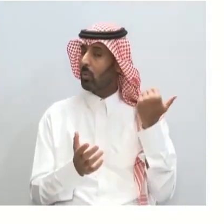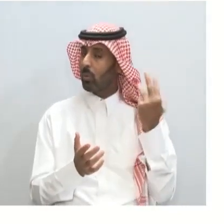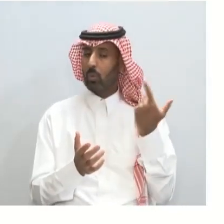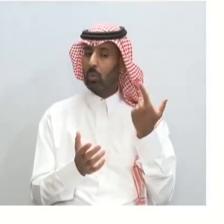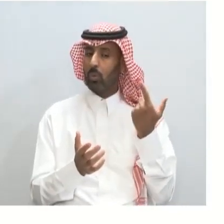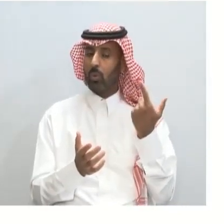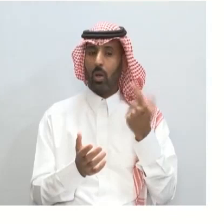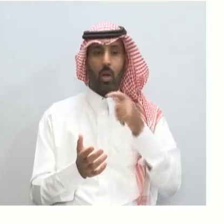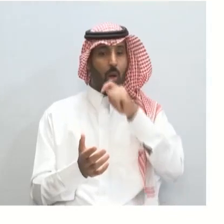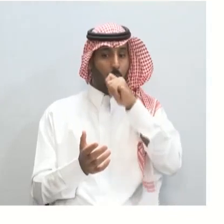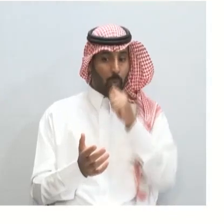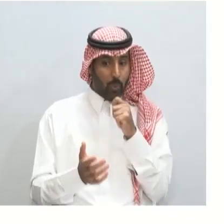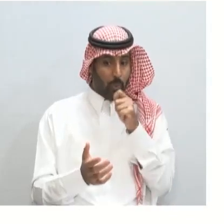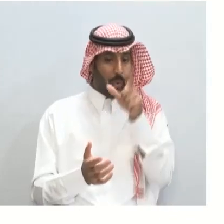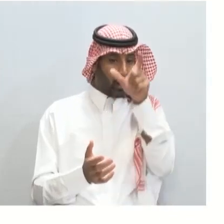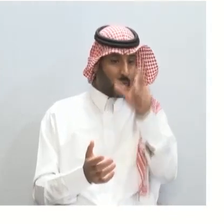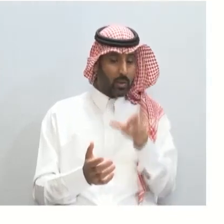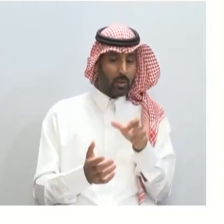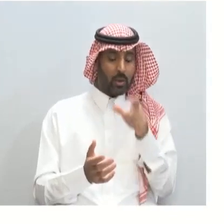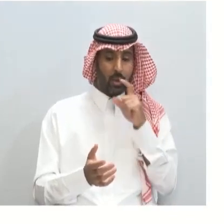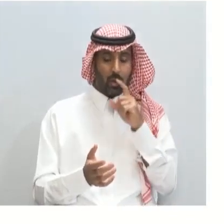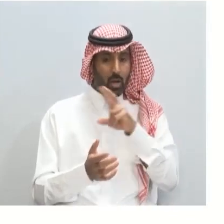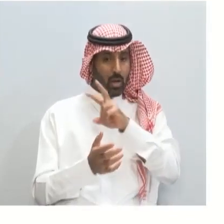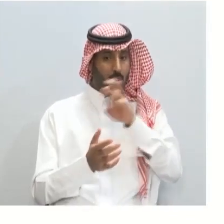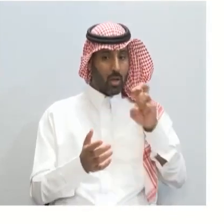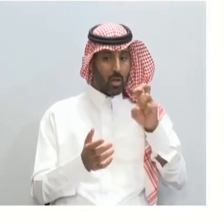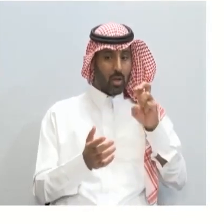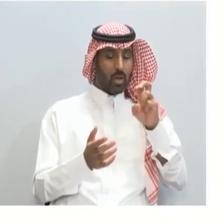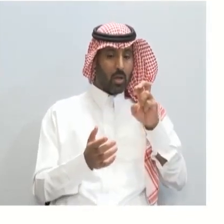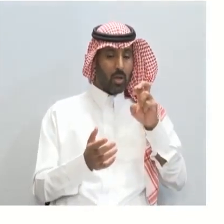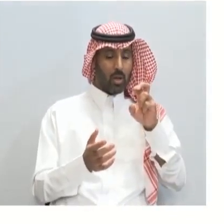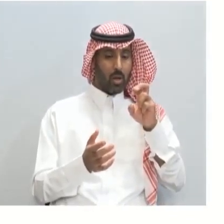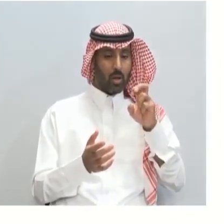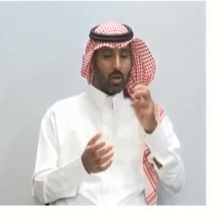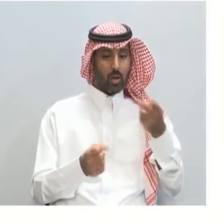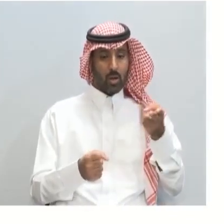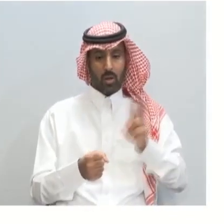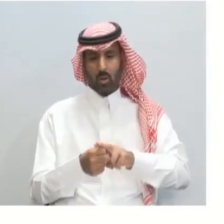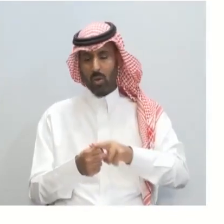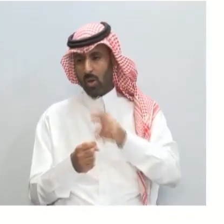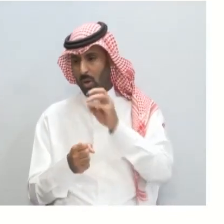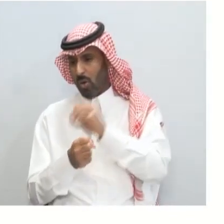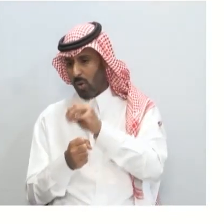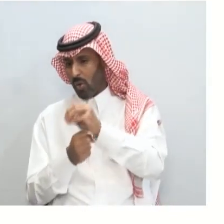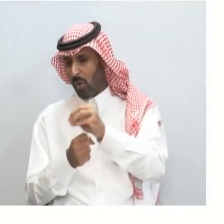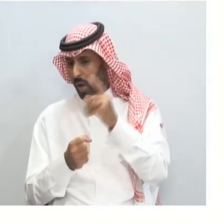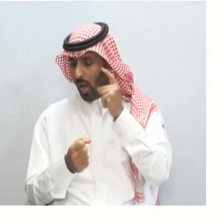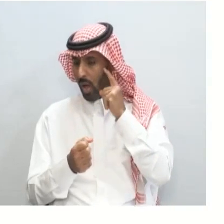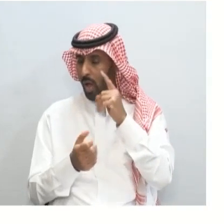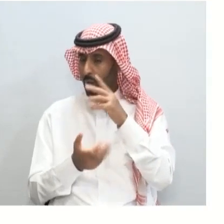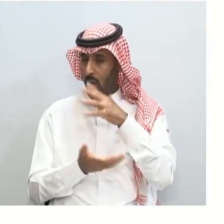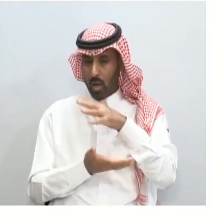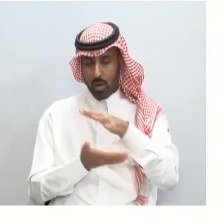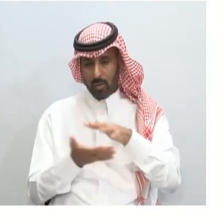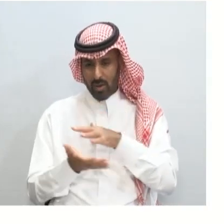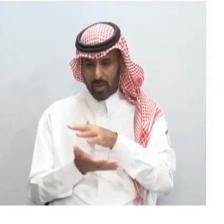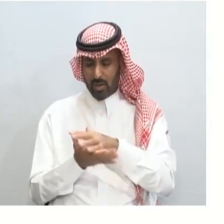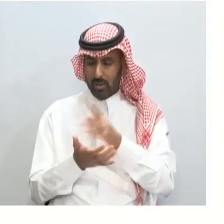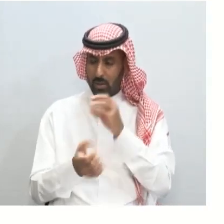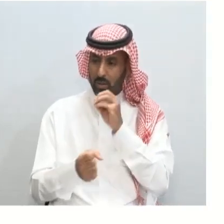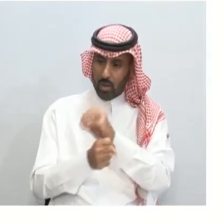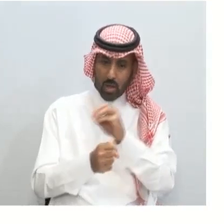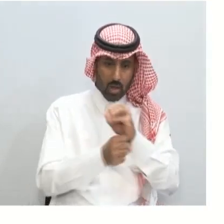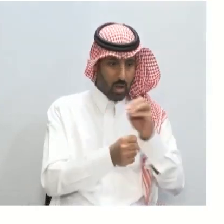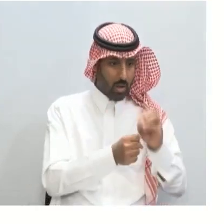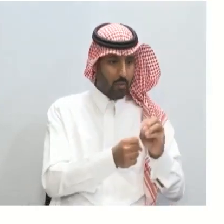A whistleblower is a person in a company or organization who reveals problems or unethical behavior happening in the